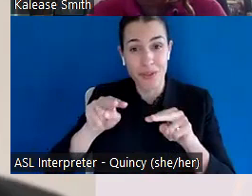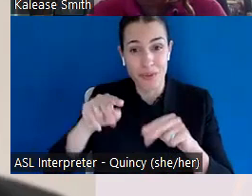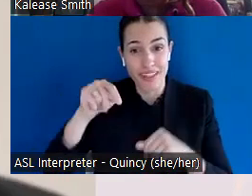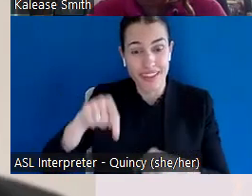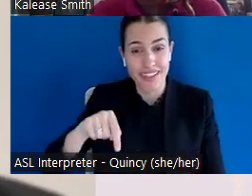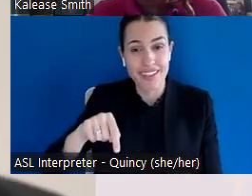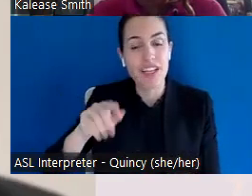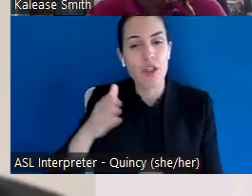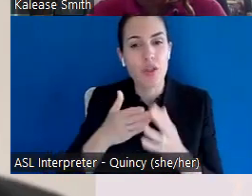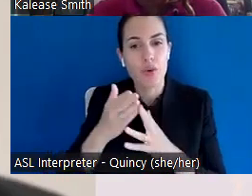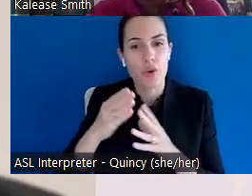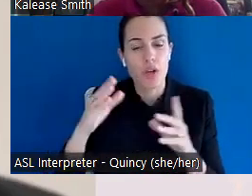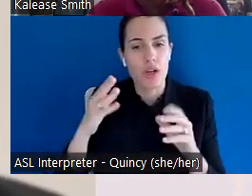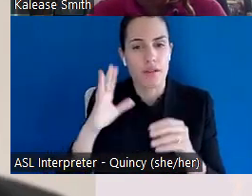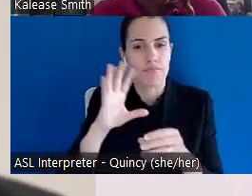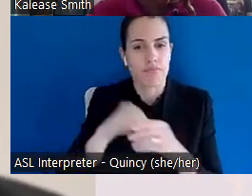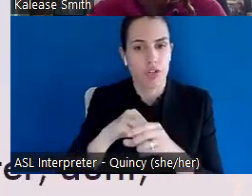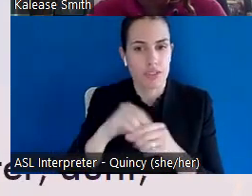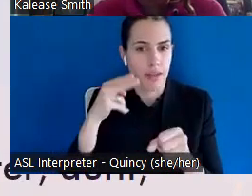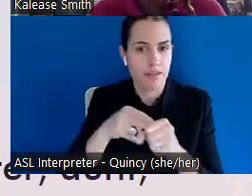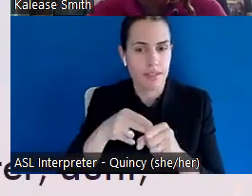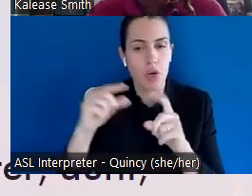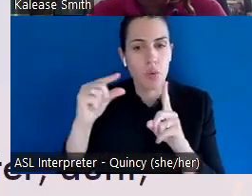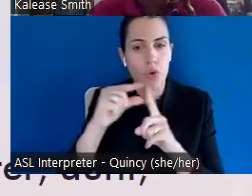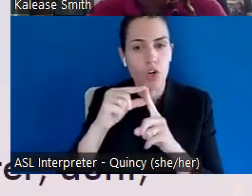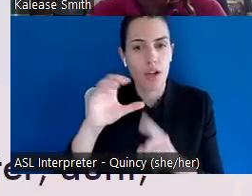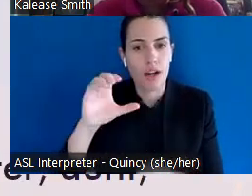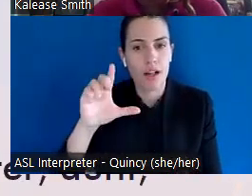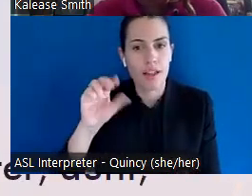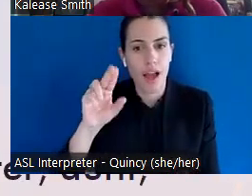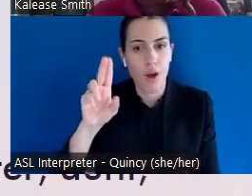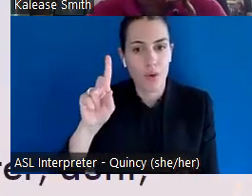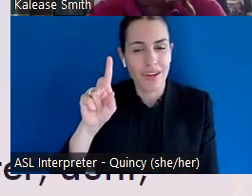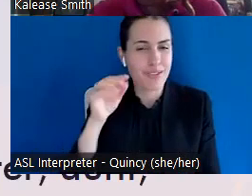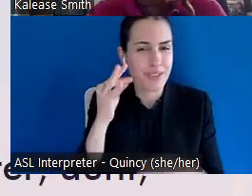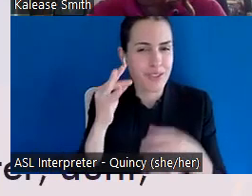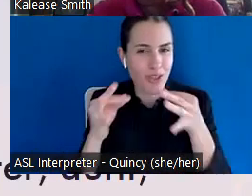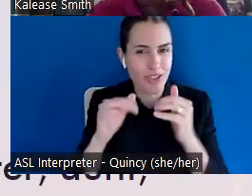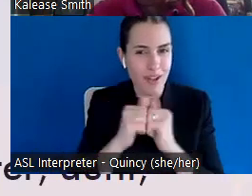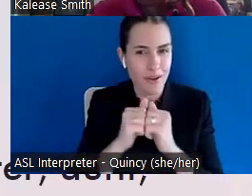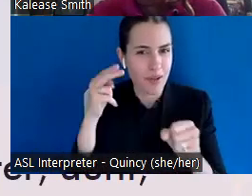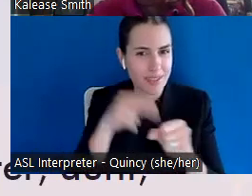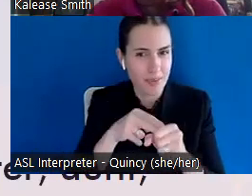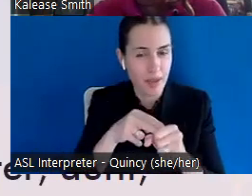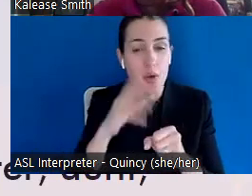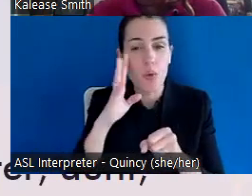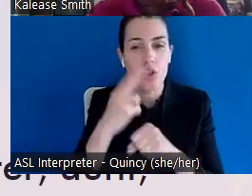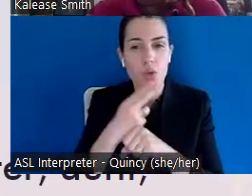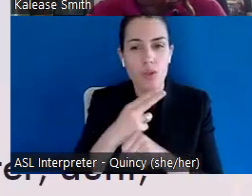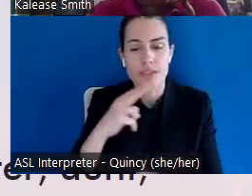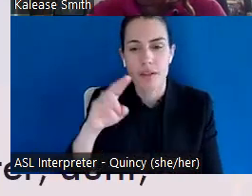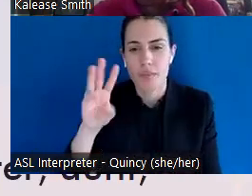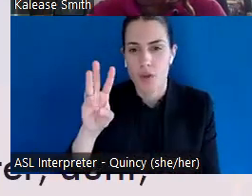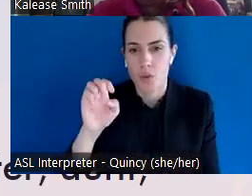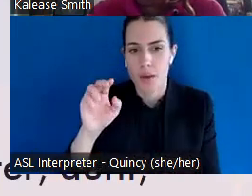cloud. So on the following slide, here are some instructions. We're going to be using a website called Menti to create